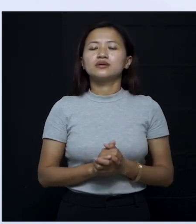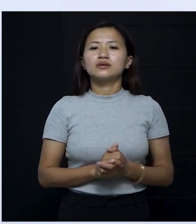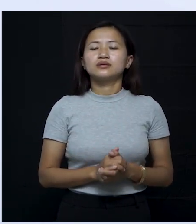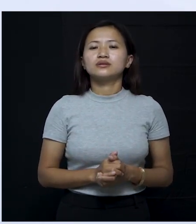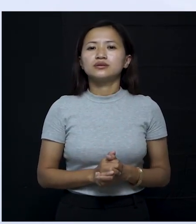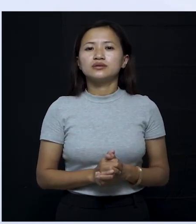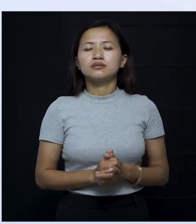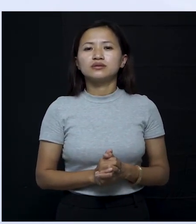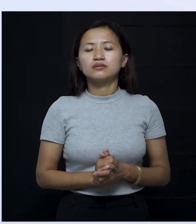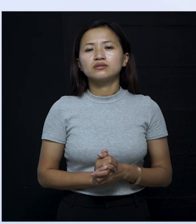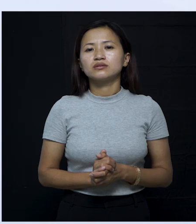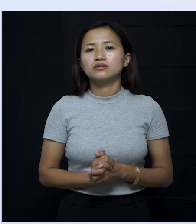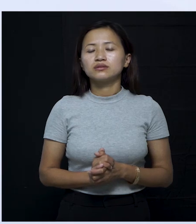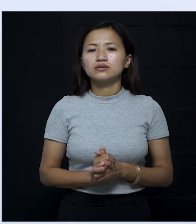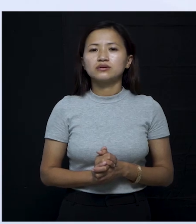okay, then